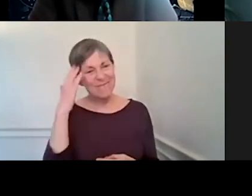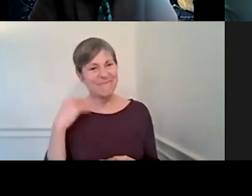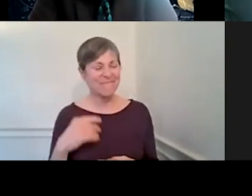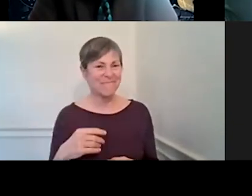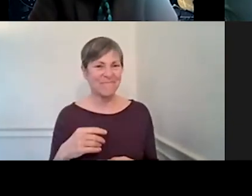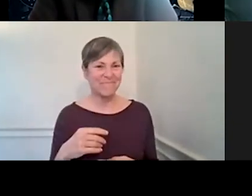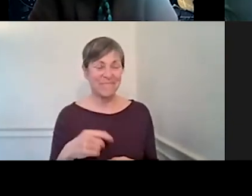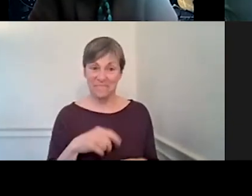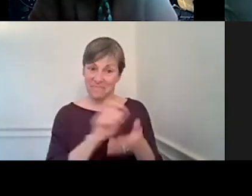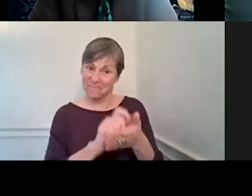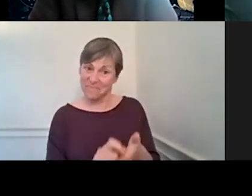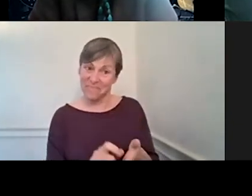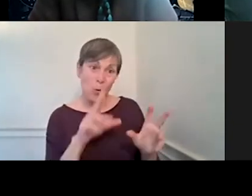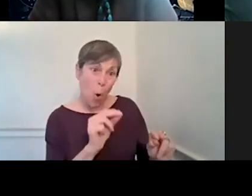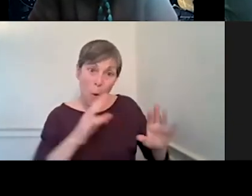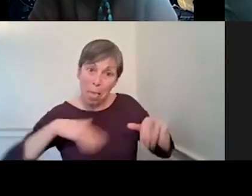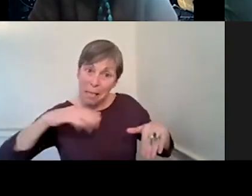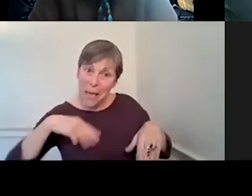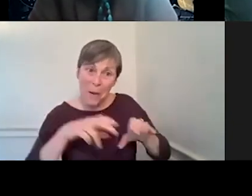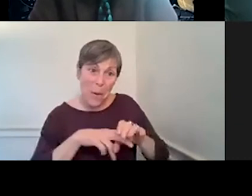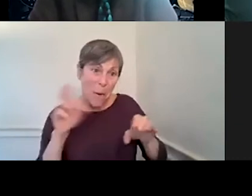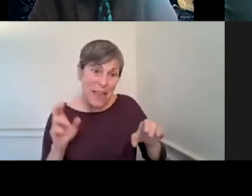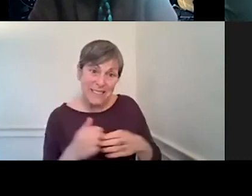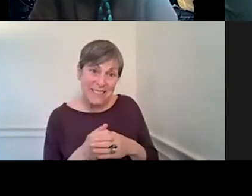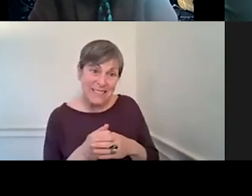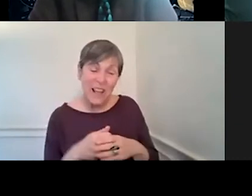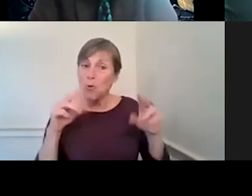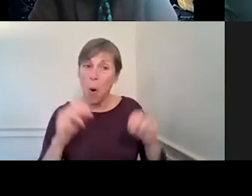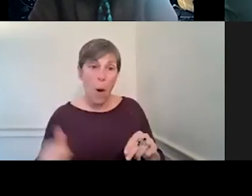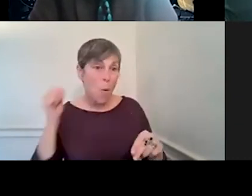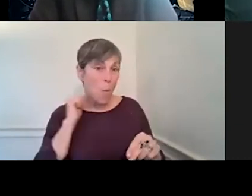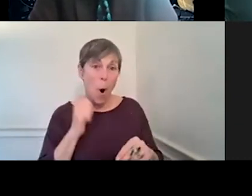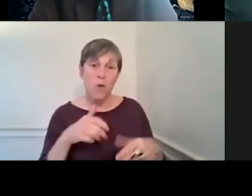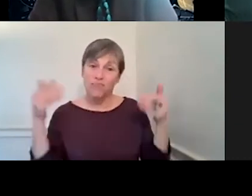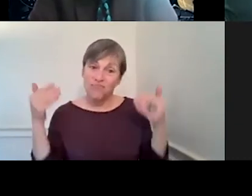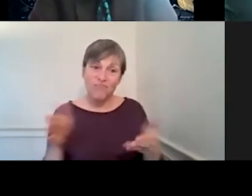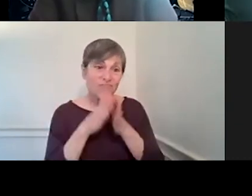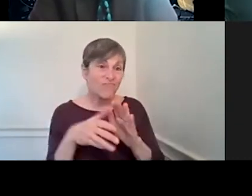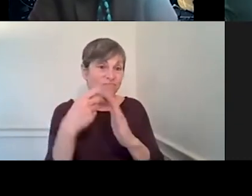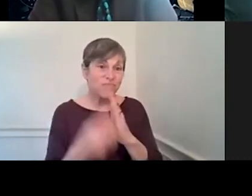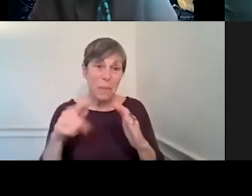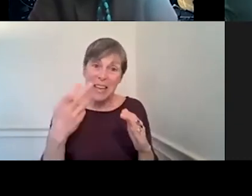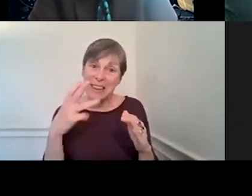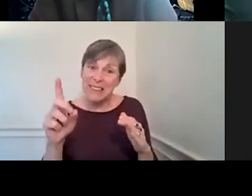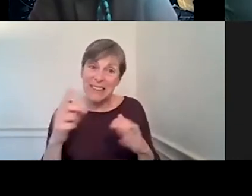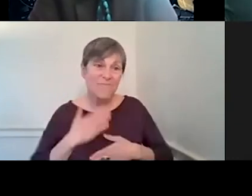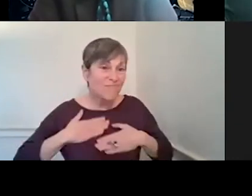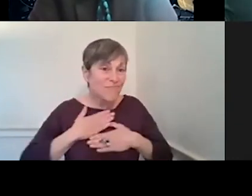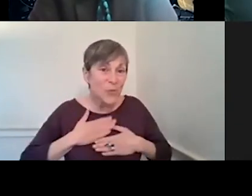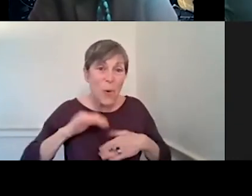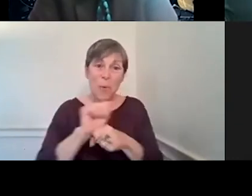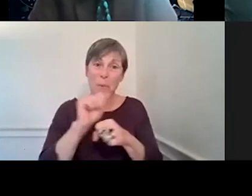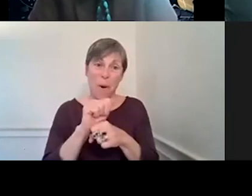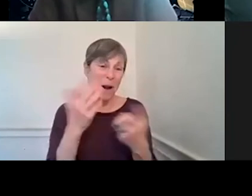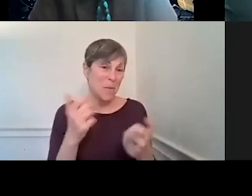I haven't quit that time. And no, I'm not going to a PhD program because I love practicing too much.